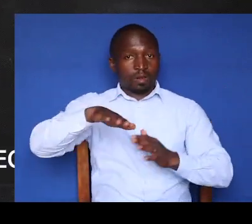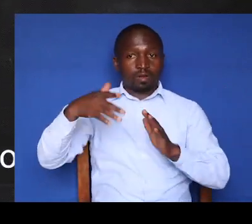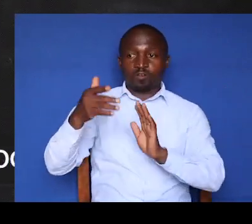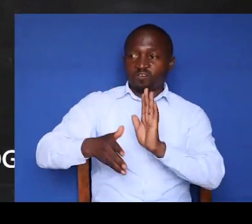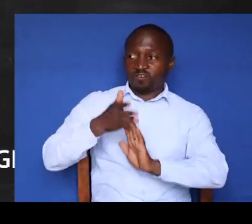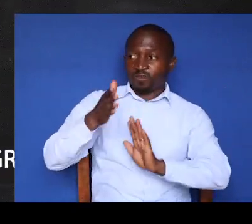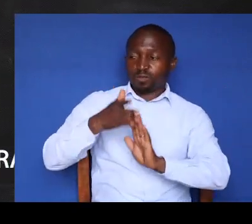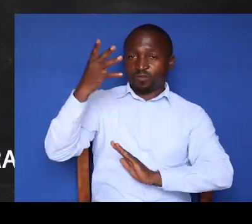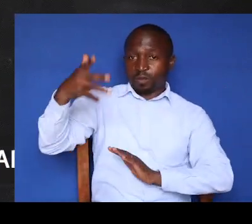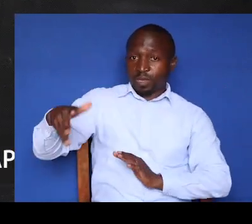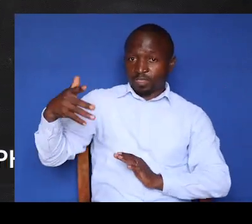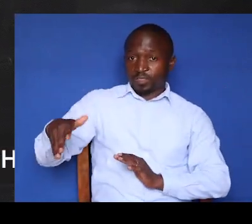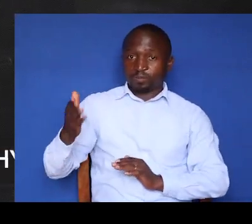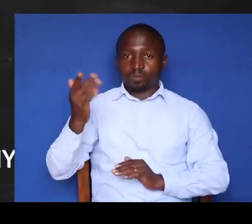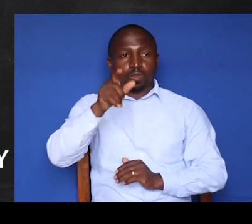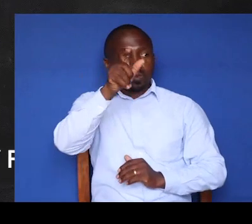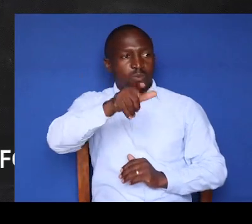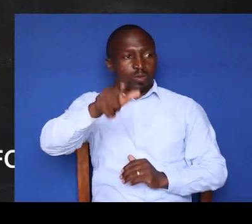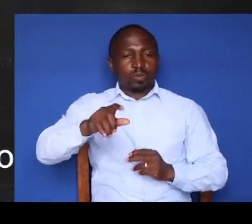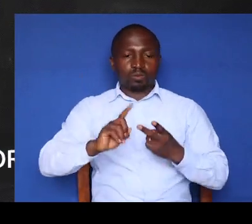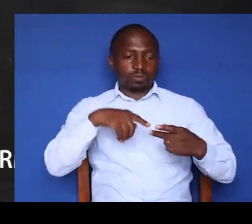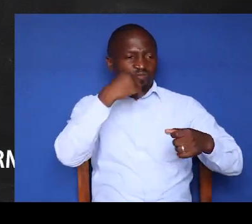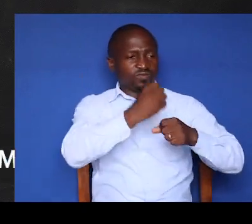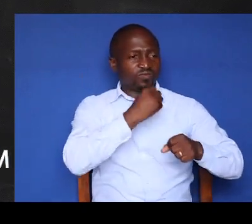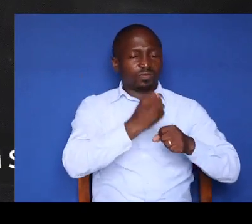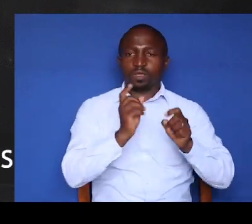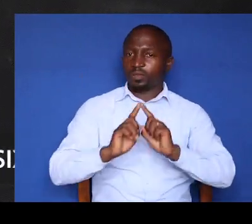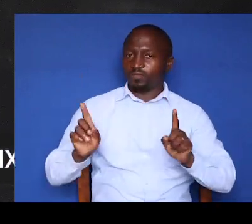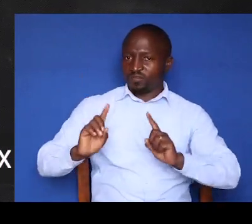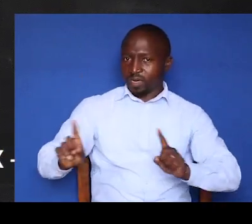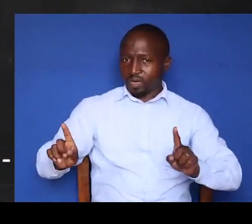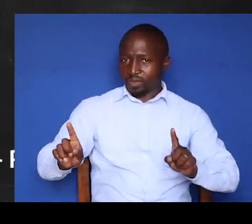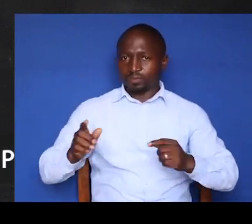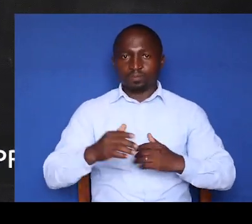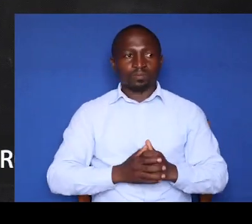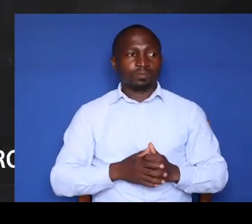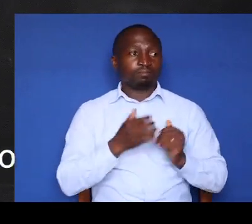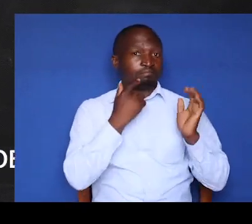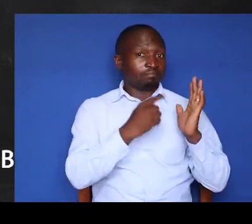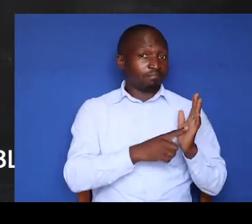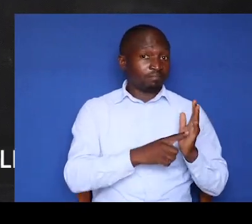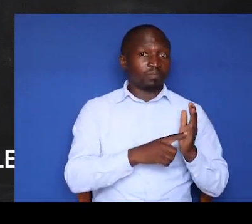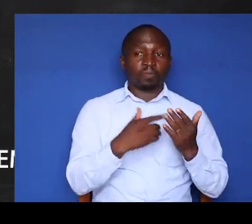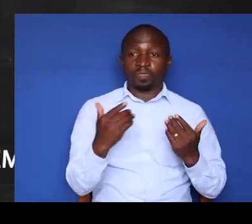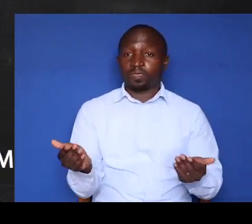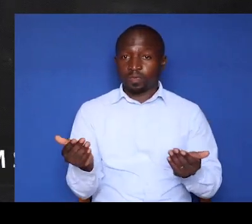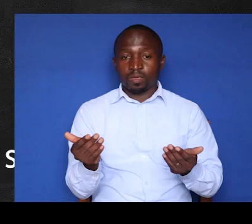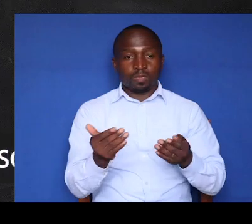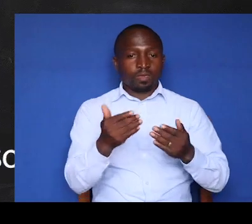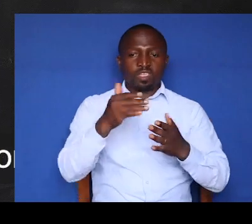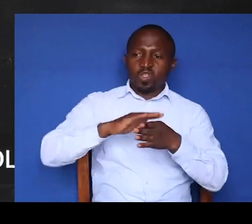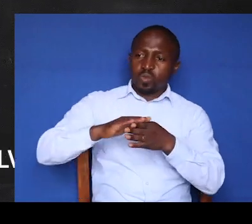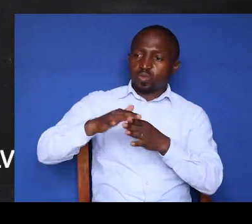areas, people used to conduct a number of activities. Some of the activities used to consume